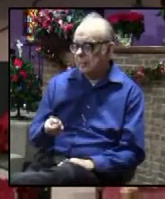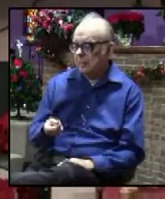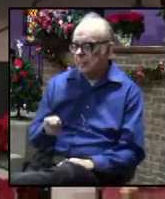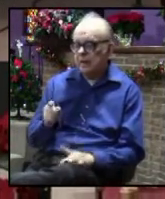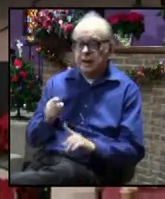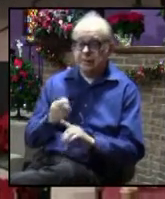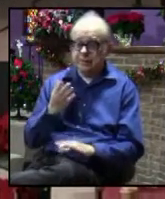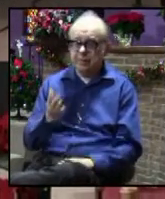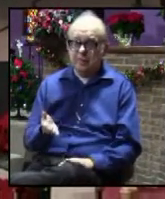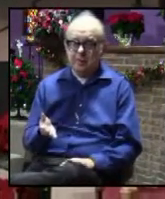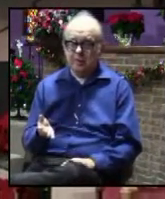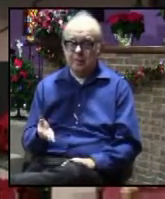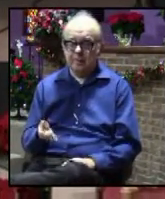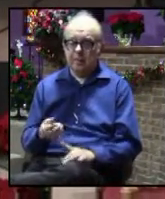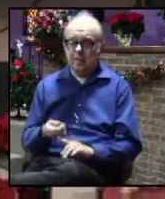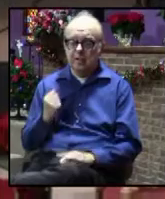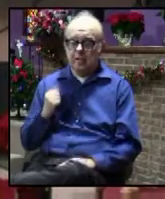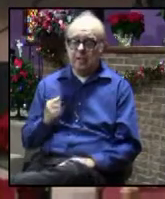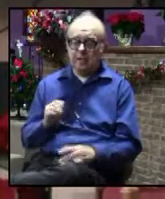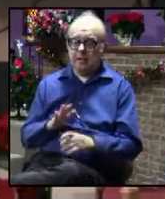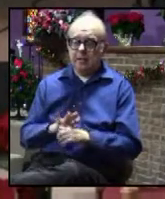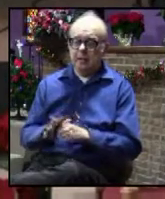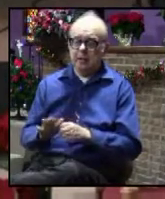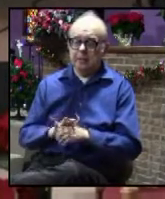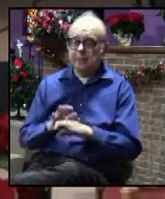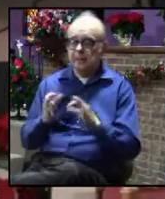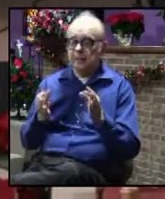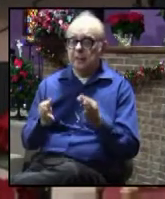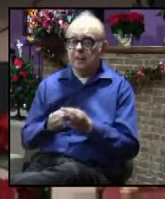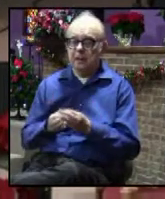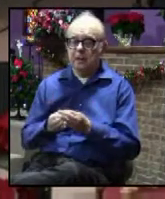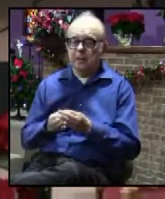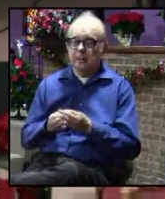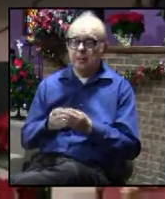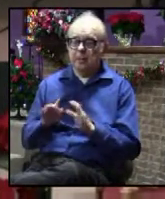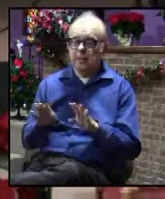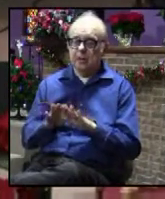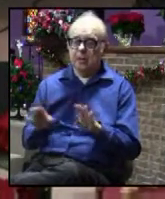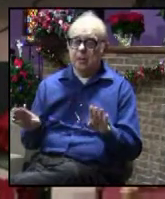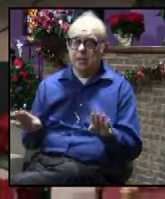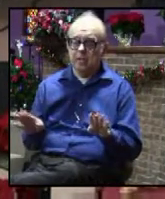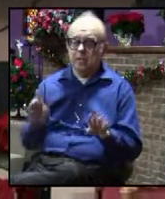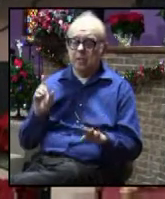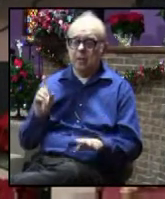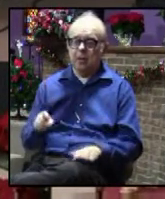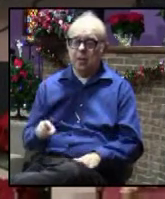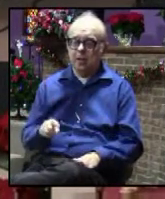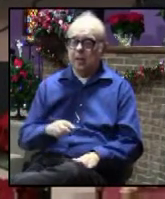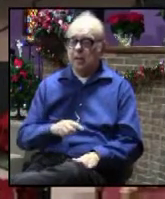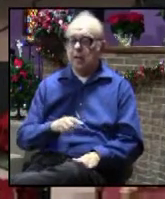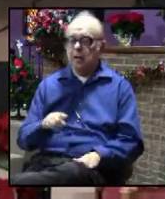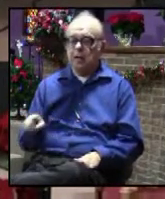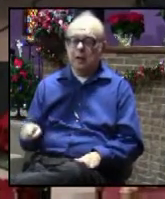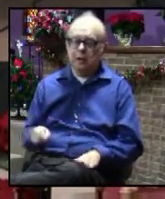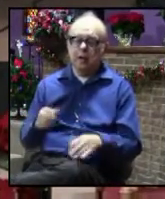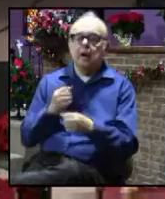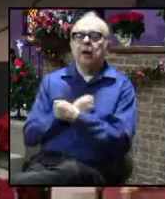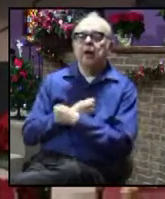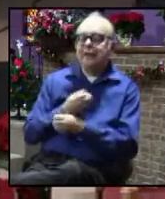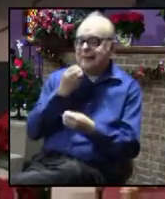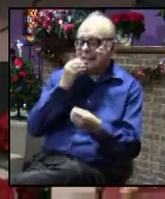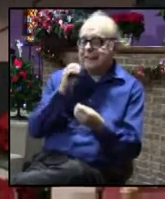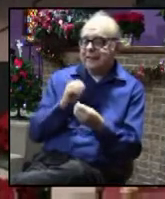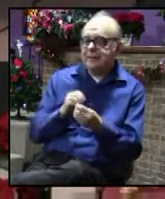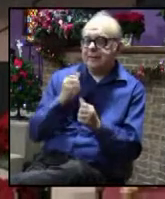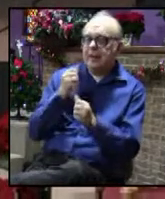to you and it's from a whole family, you open the present and then you must go around and hug and kiss everyone